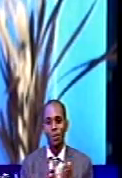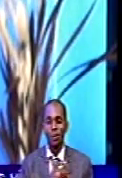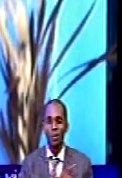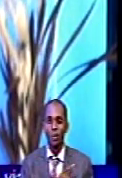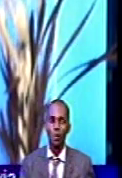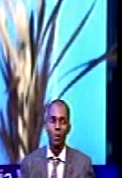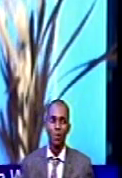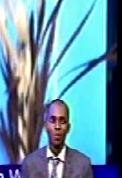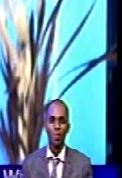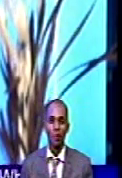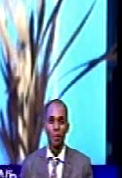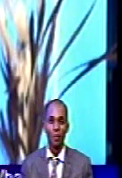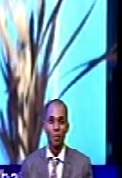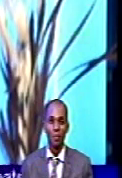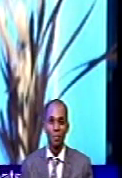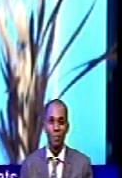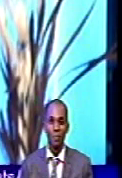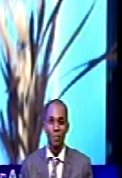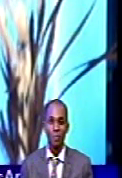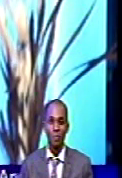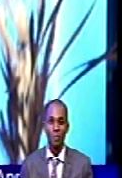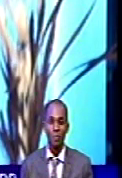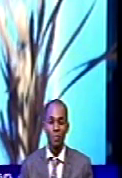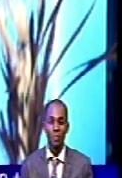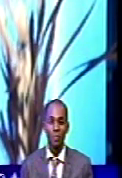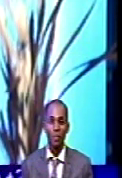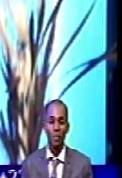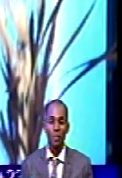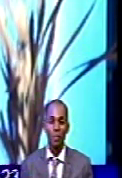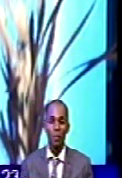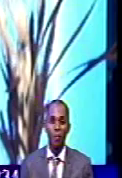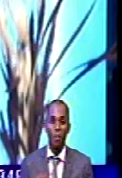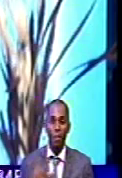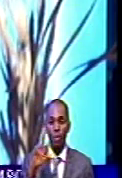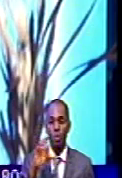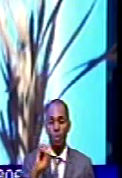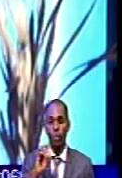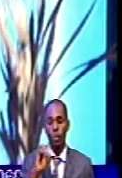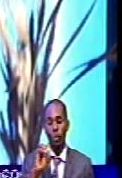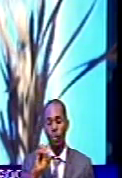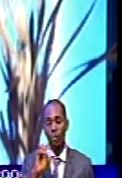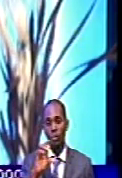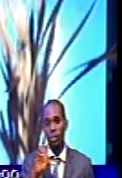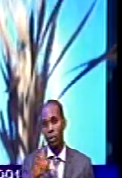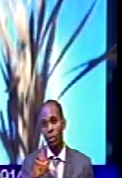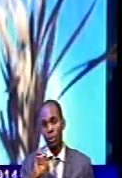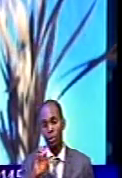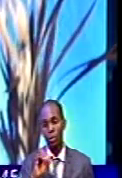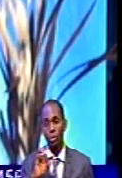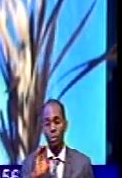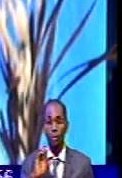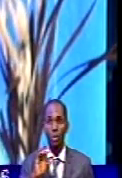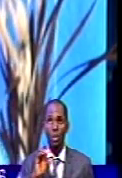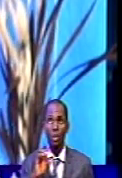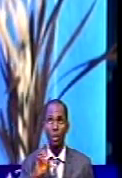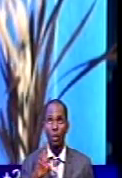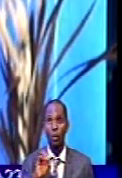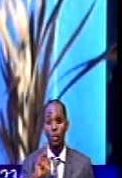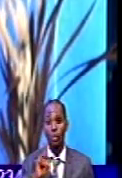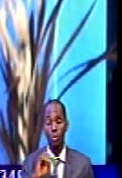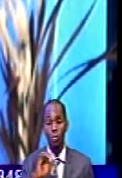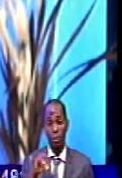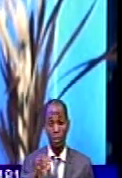the symptoms cleared away. And finally, a sister whose father had been so sick to the point he was unable to